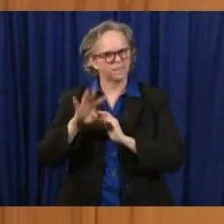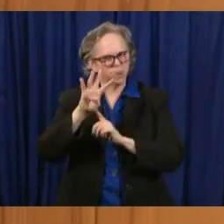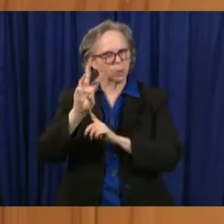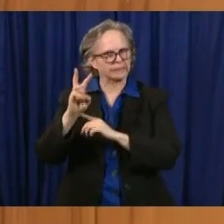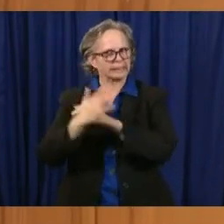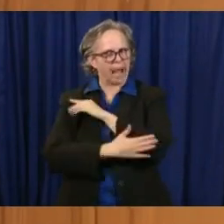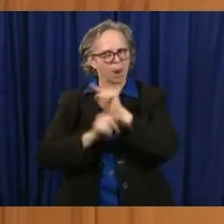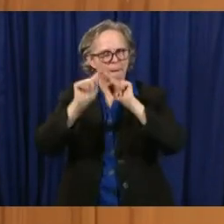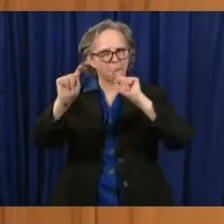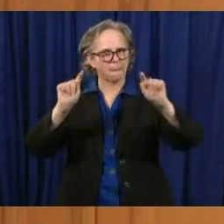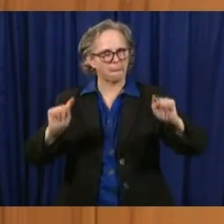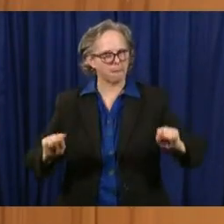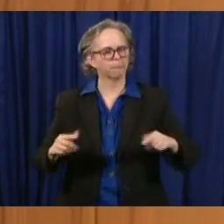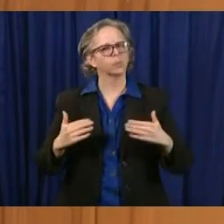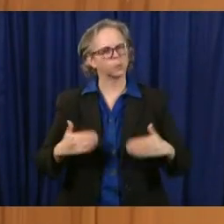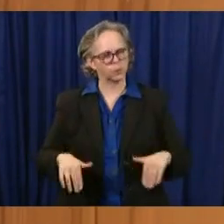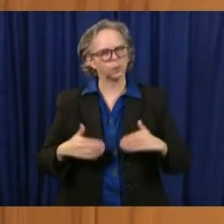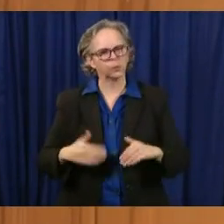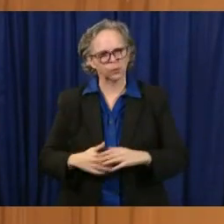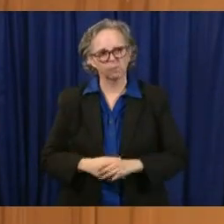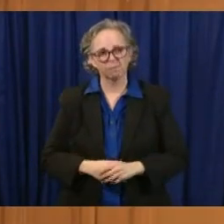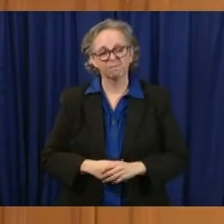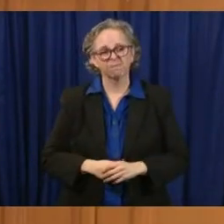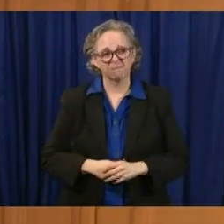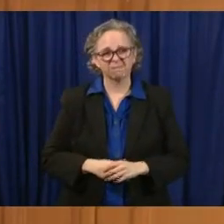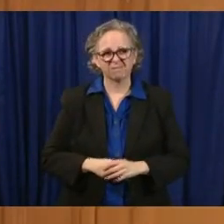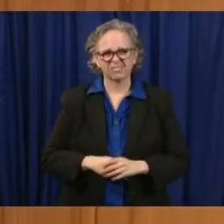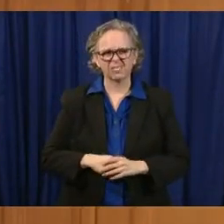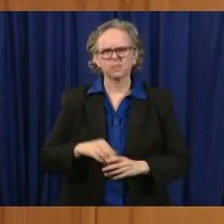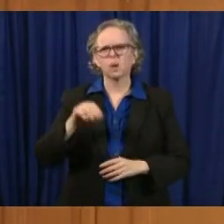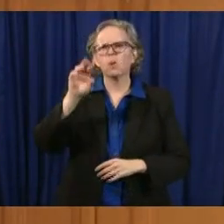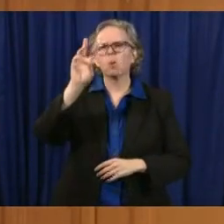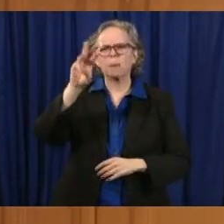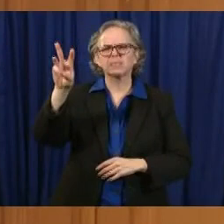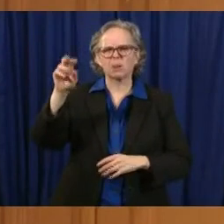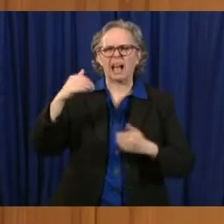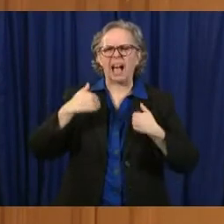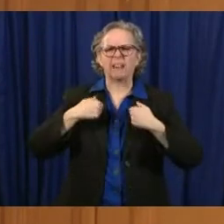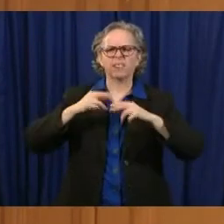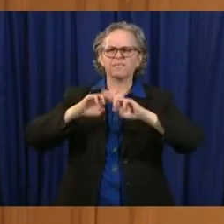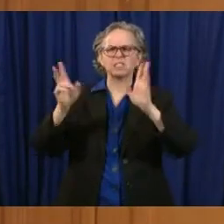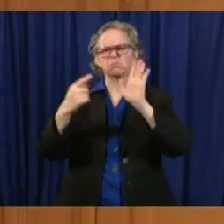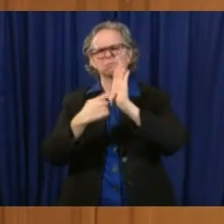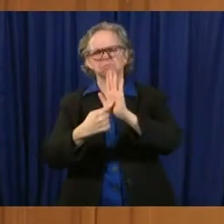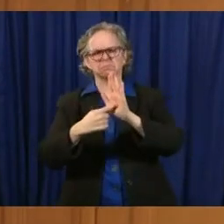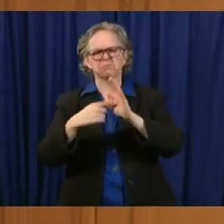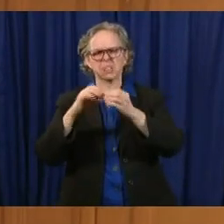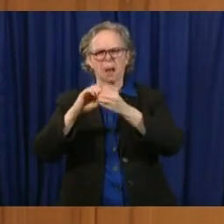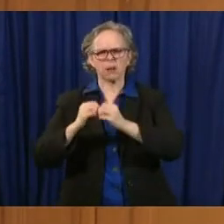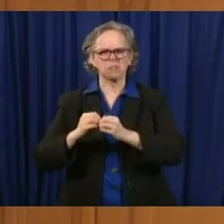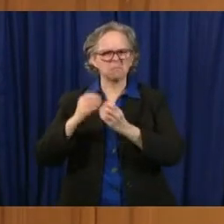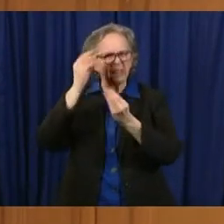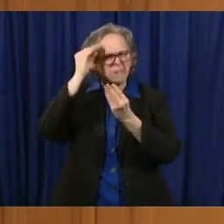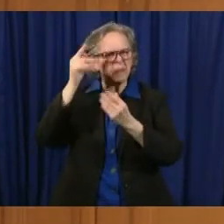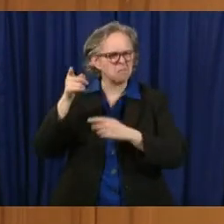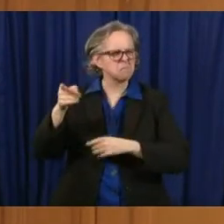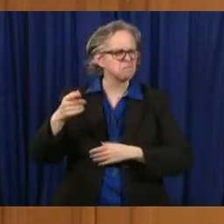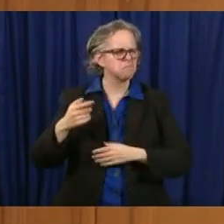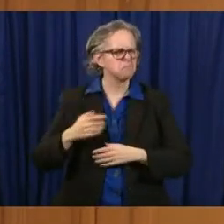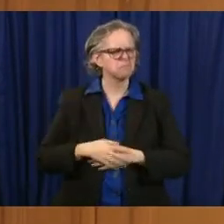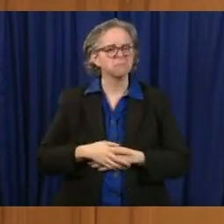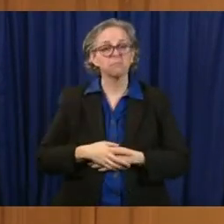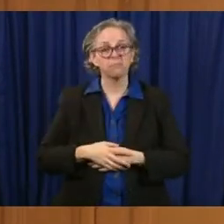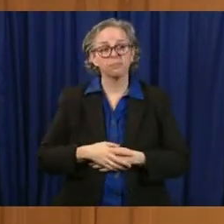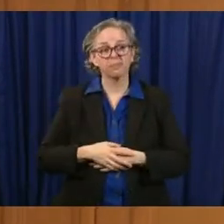Again, we're updating our statistics for you on our website. More and more data there each day. Still pretty much